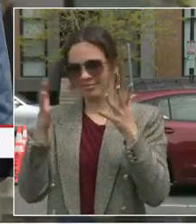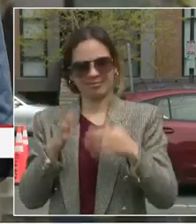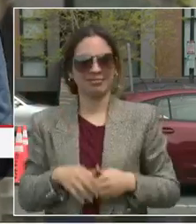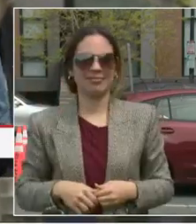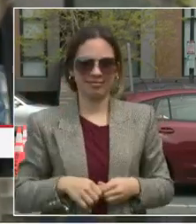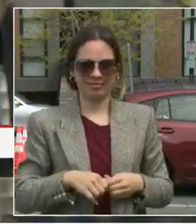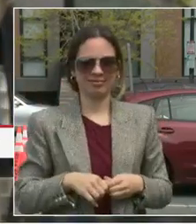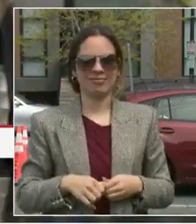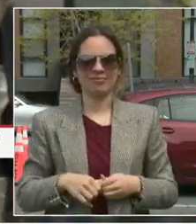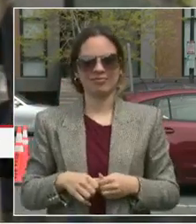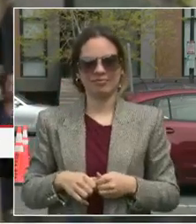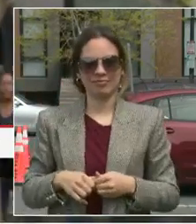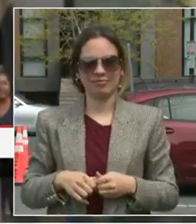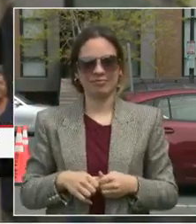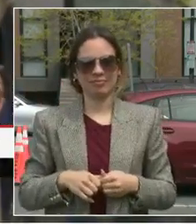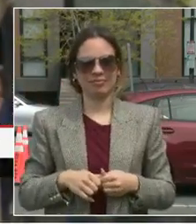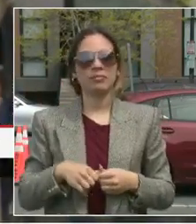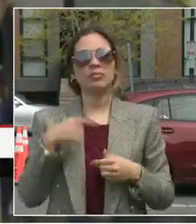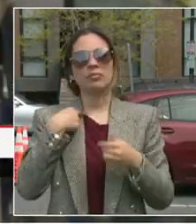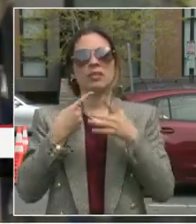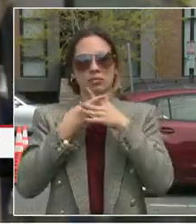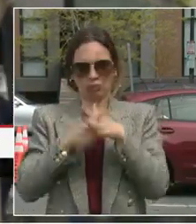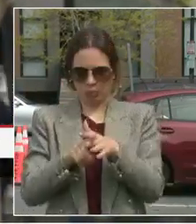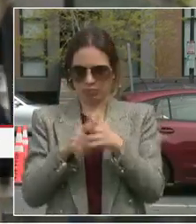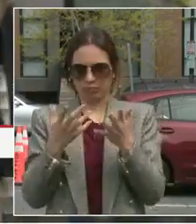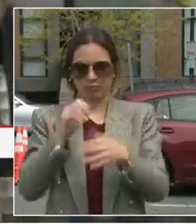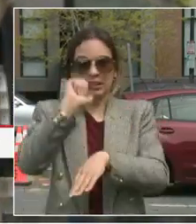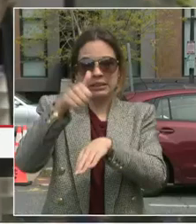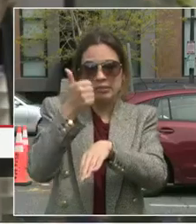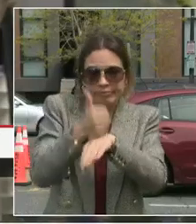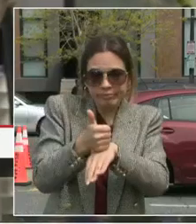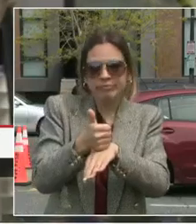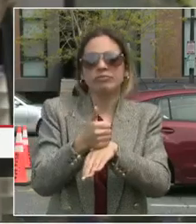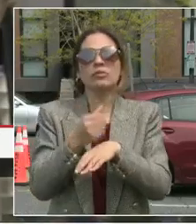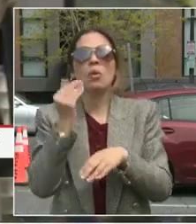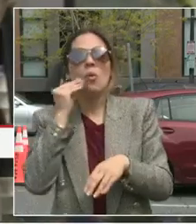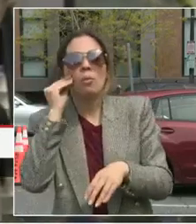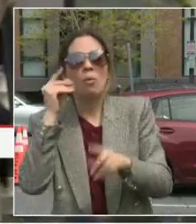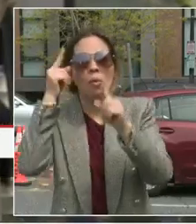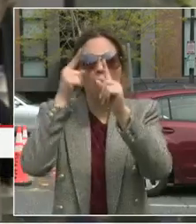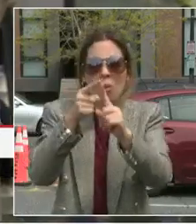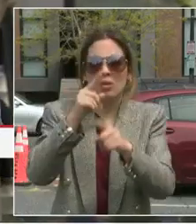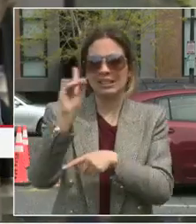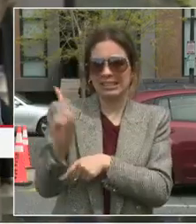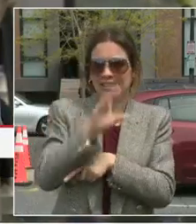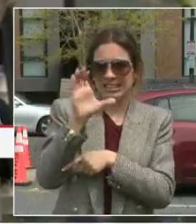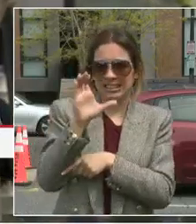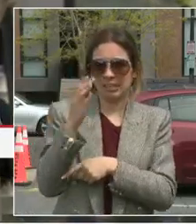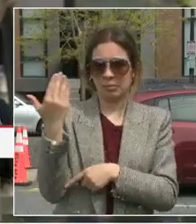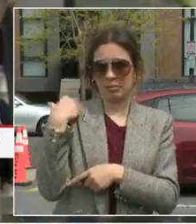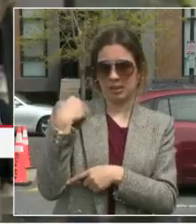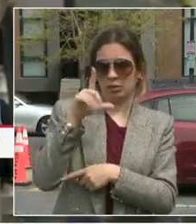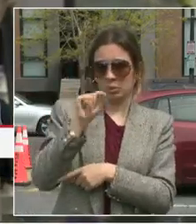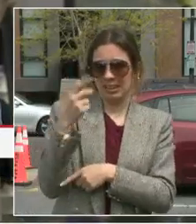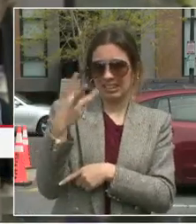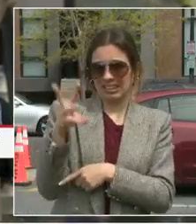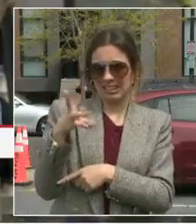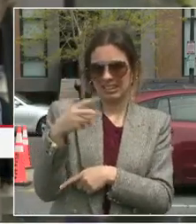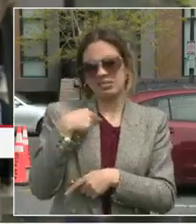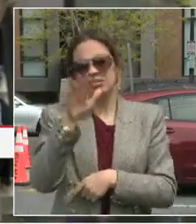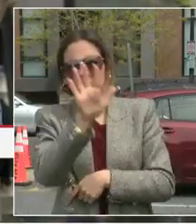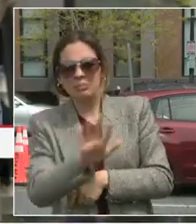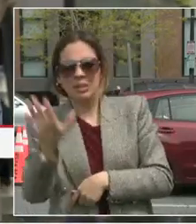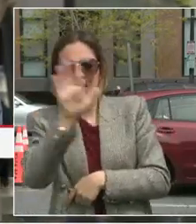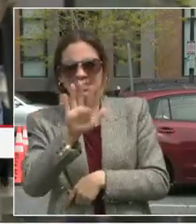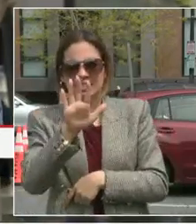So when we started implementing Homeward DC in 2016, there were just over